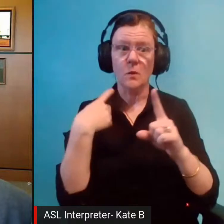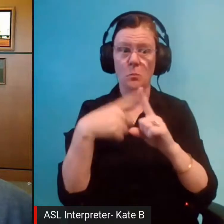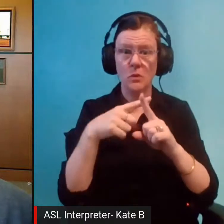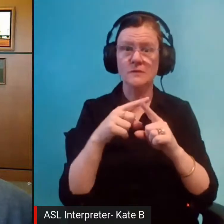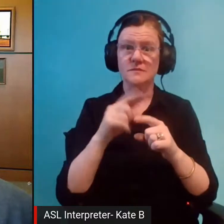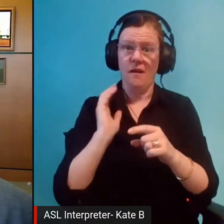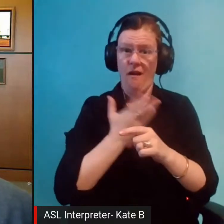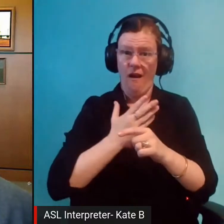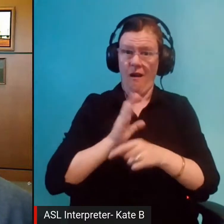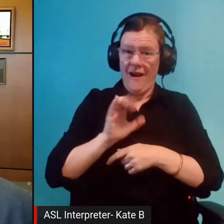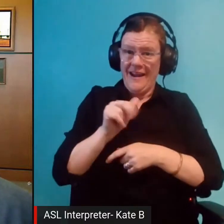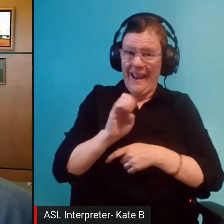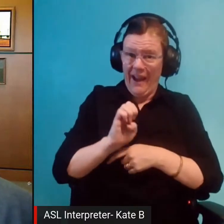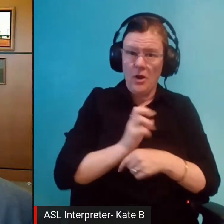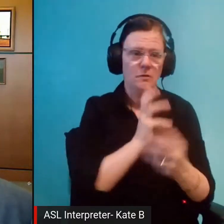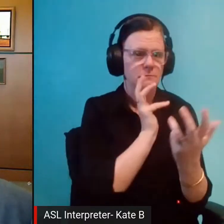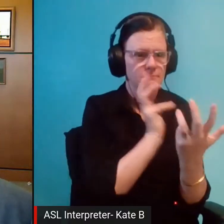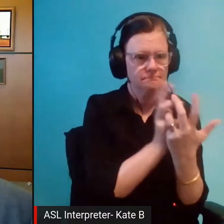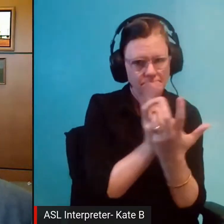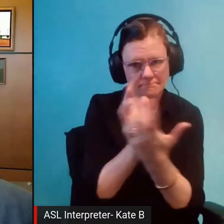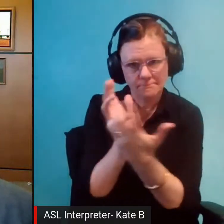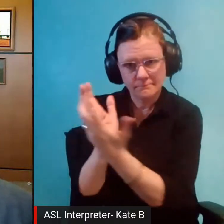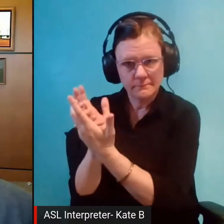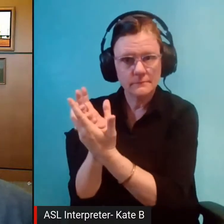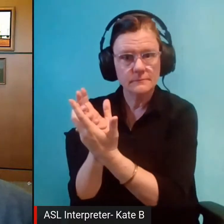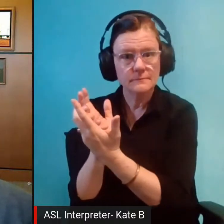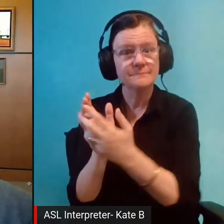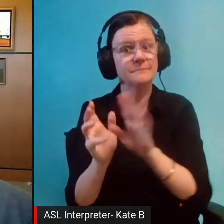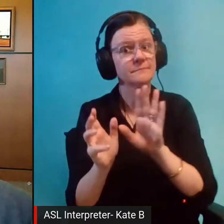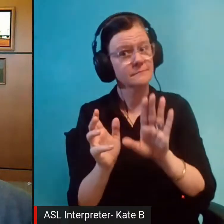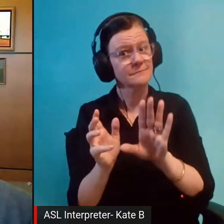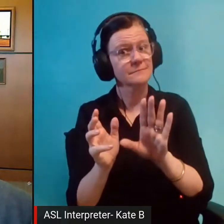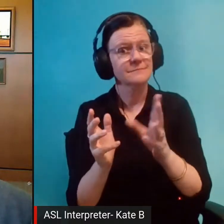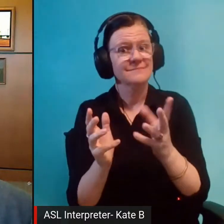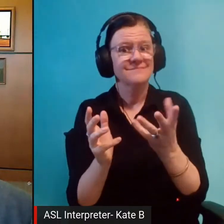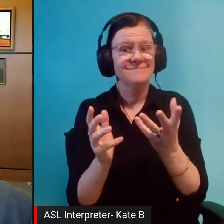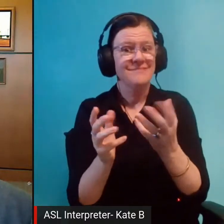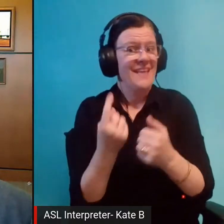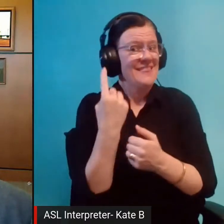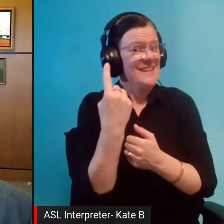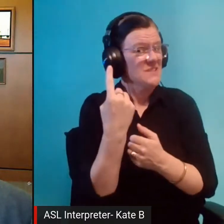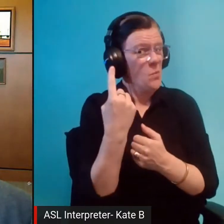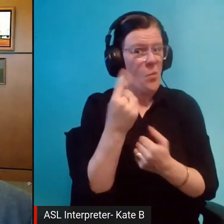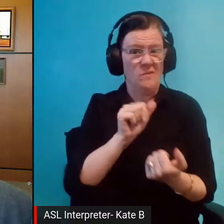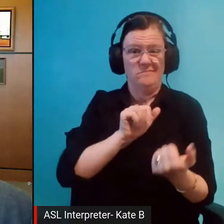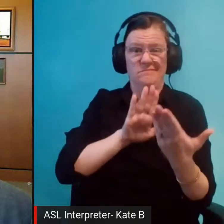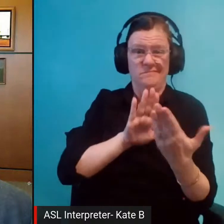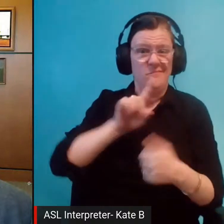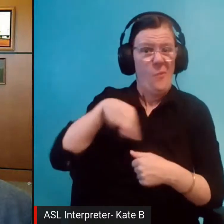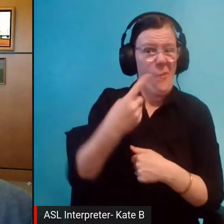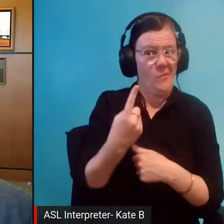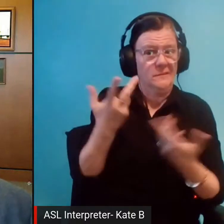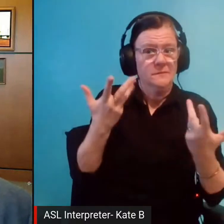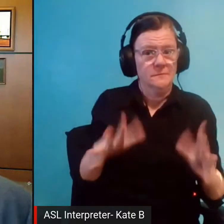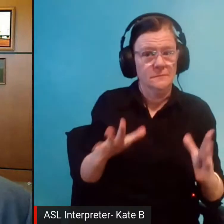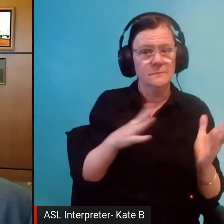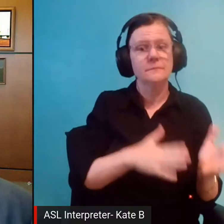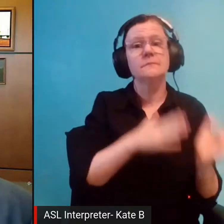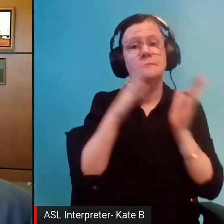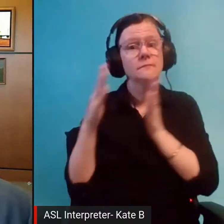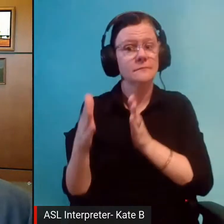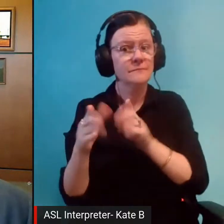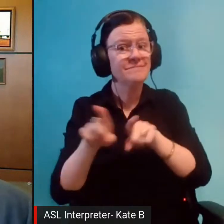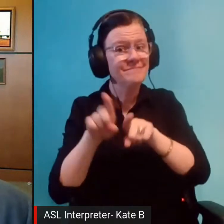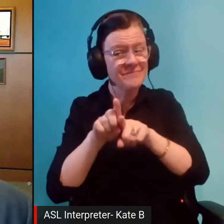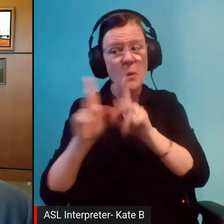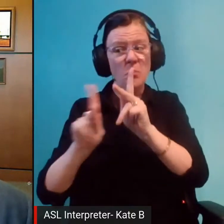care for someone with a disability. But you know, that's only one side of the proverbial coin. We must